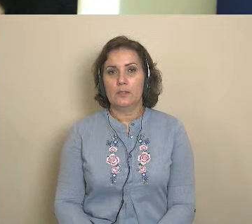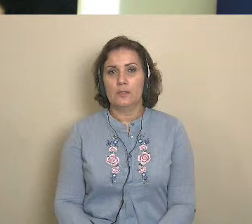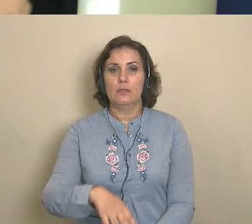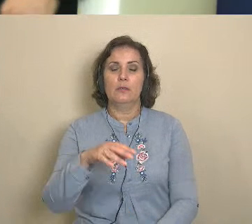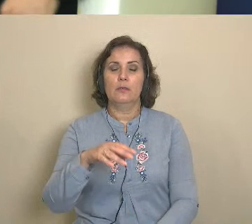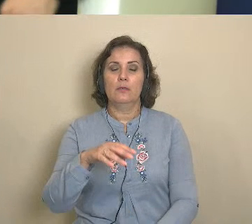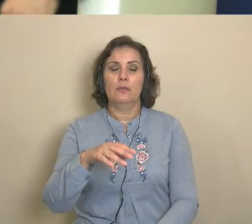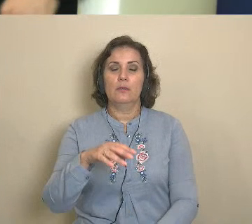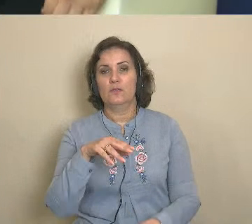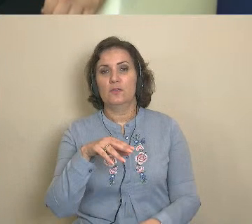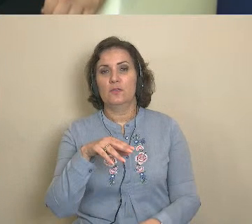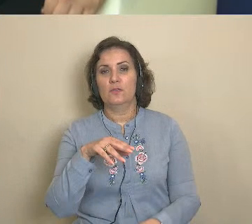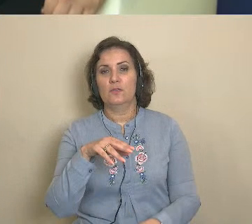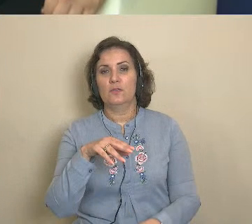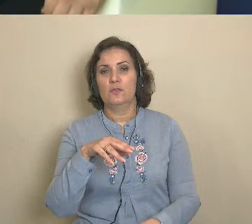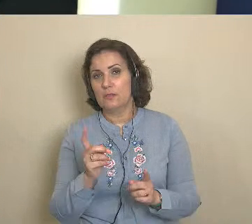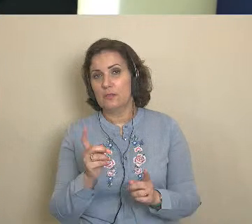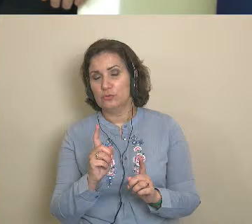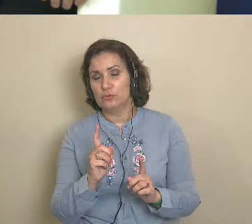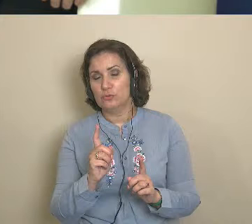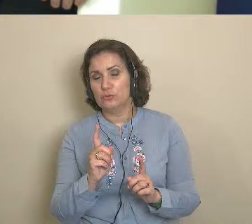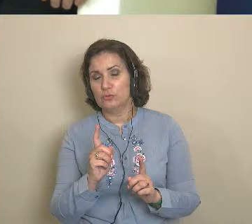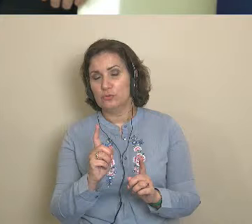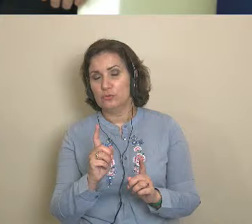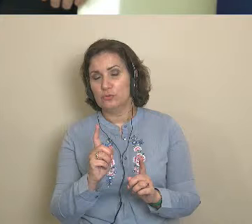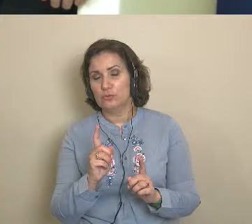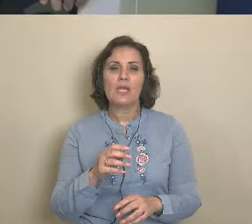issues then. On